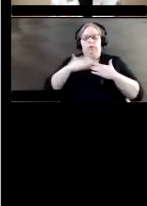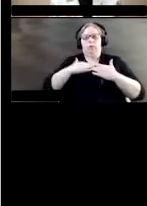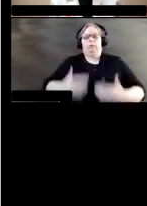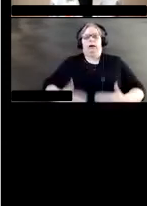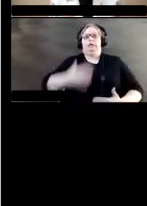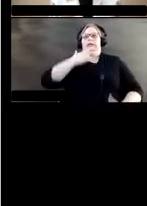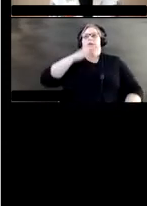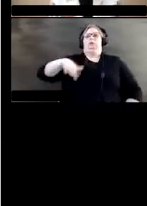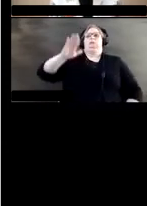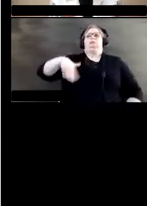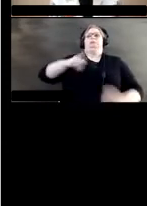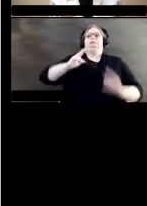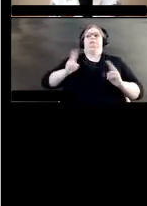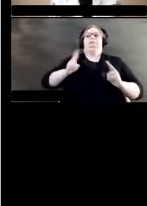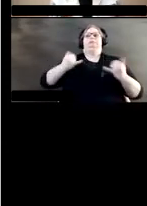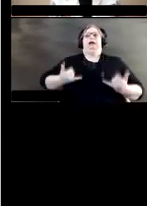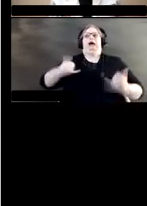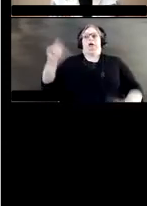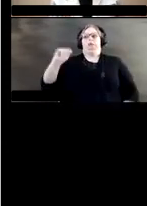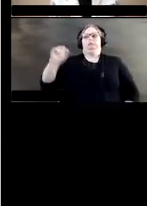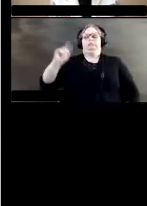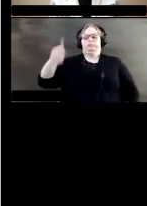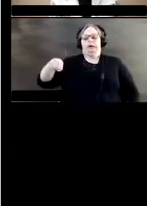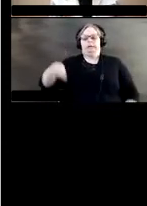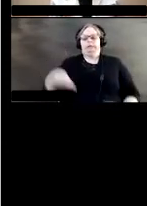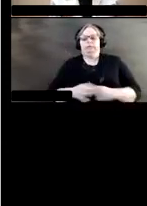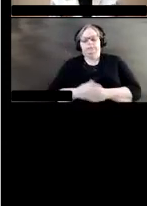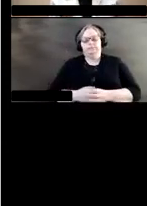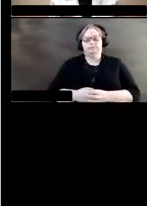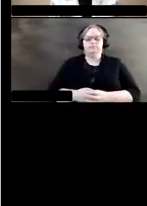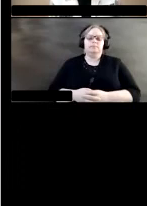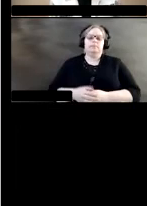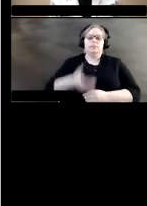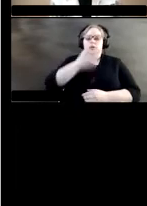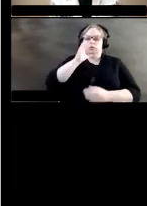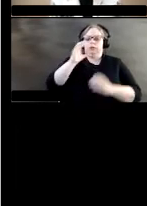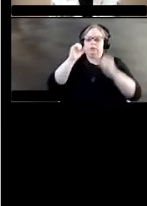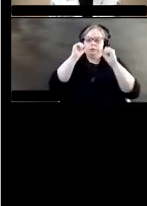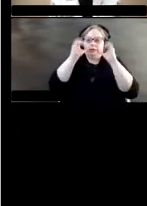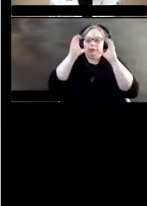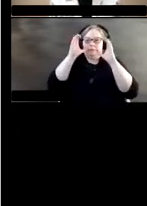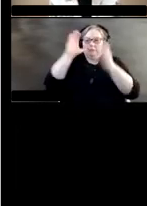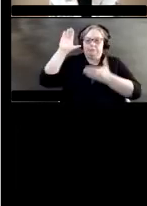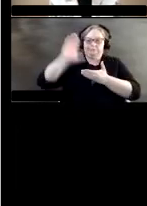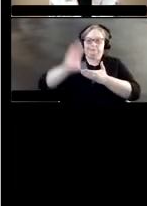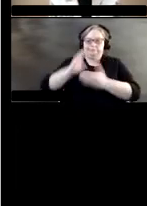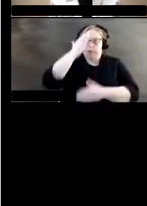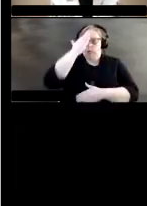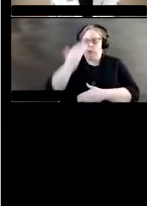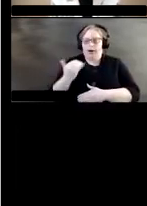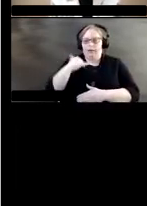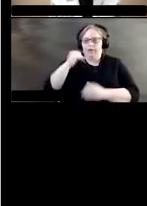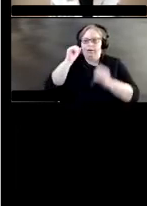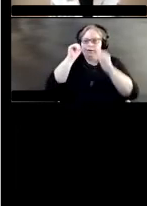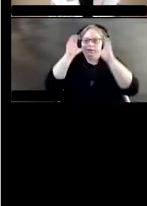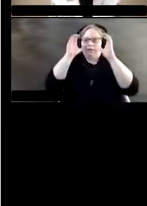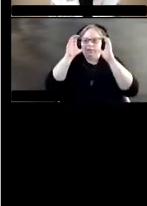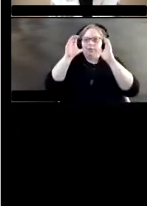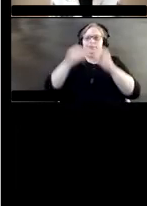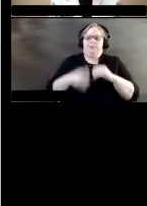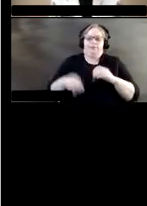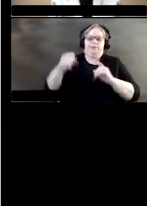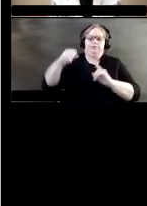overdue. You also may want to cut down on caffeine because that's going to stimulate the bladder and make you go more